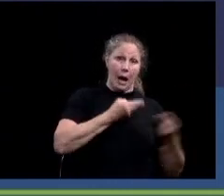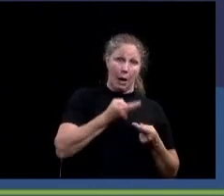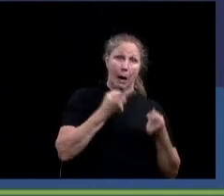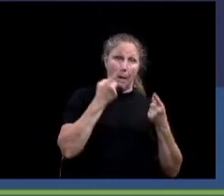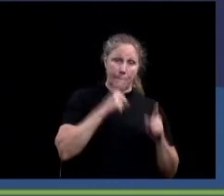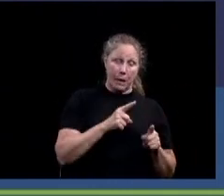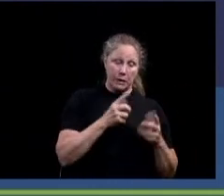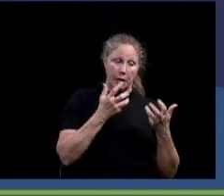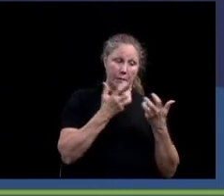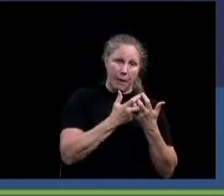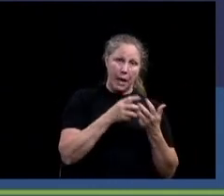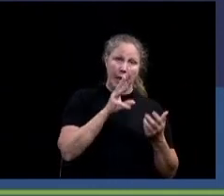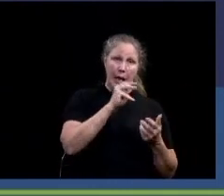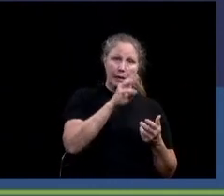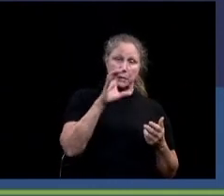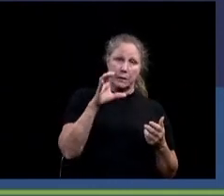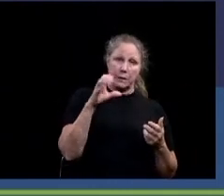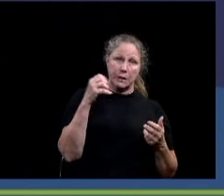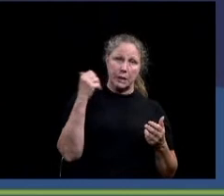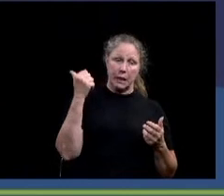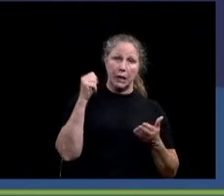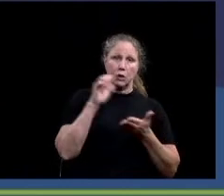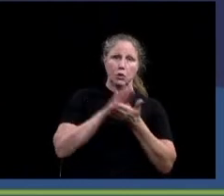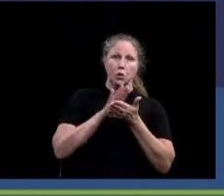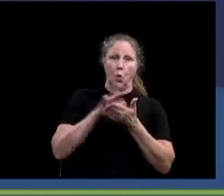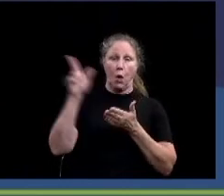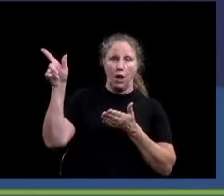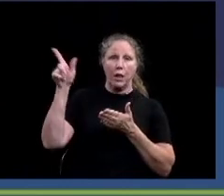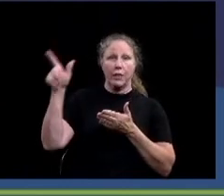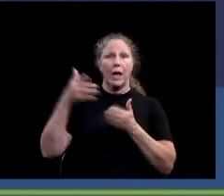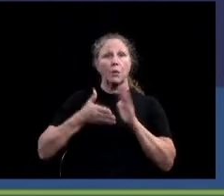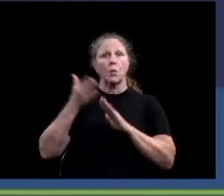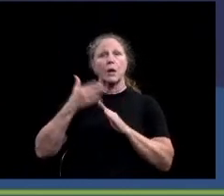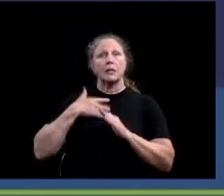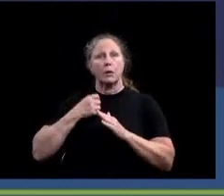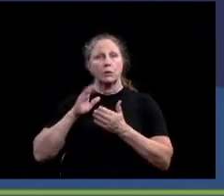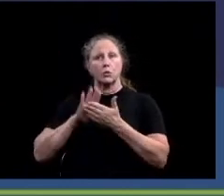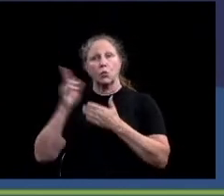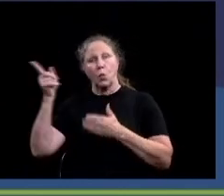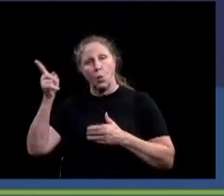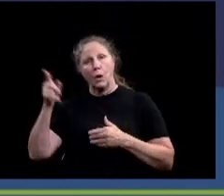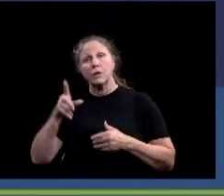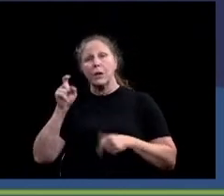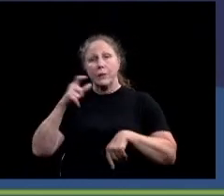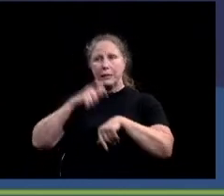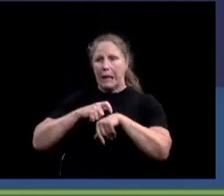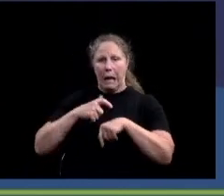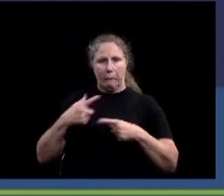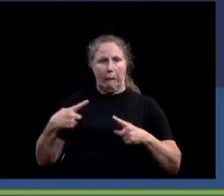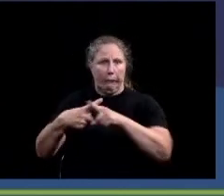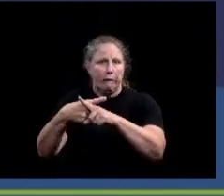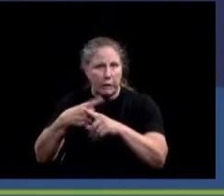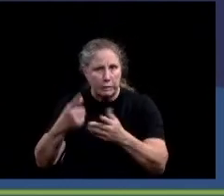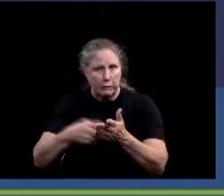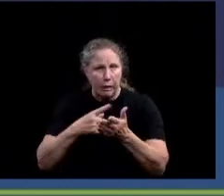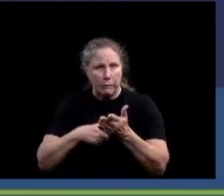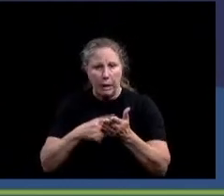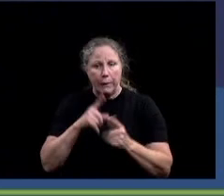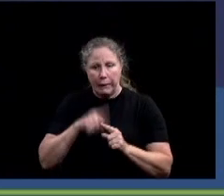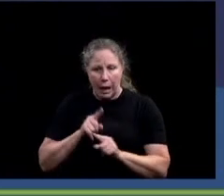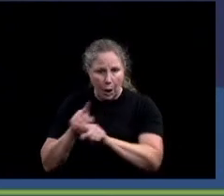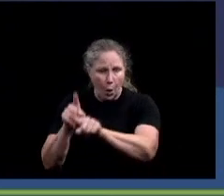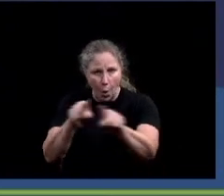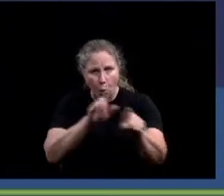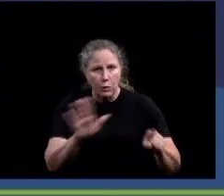Academy because that's who runs our regional academy, and so the timing doesn't always line up that we can get to everybody's job fairs, but we did